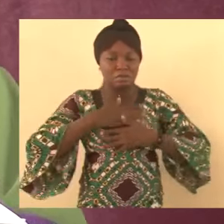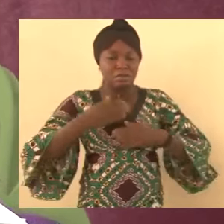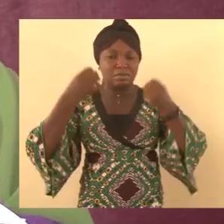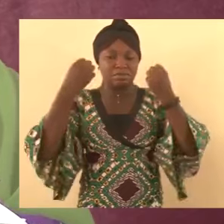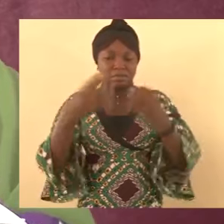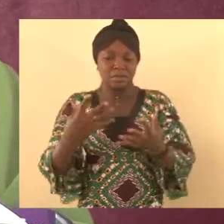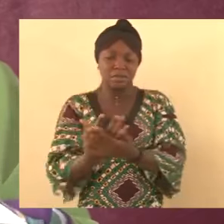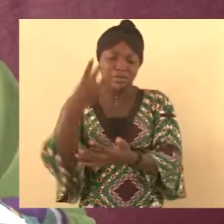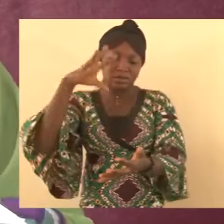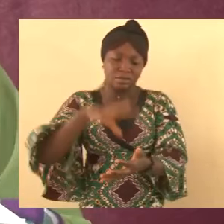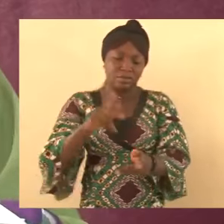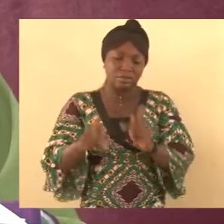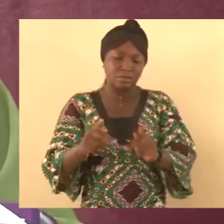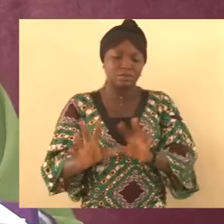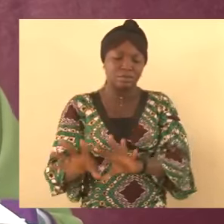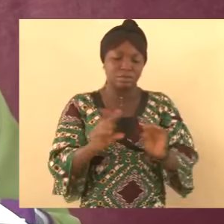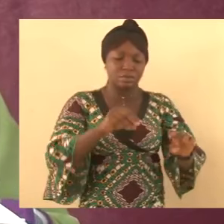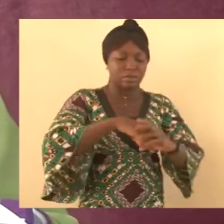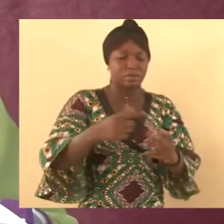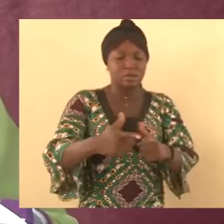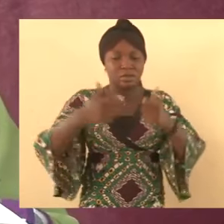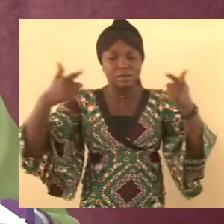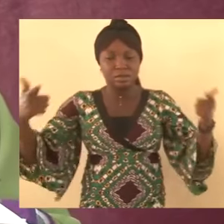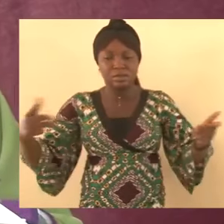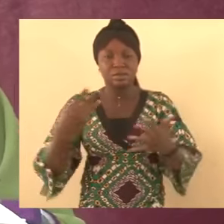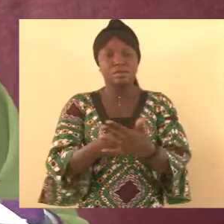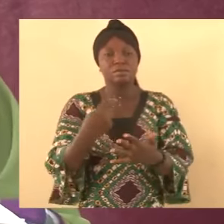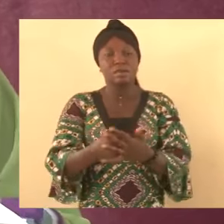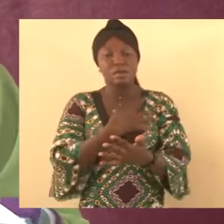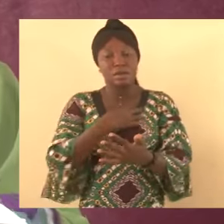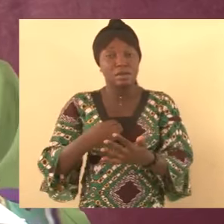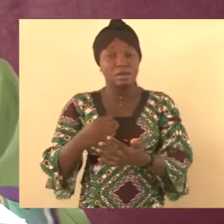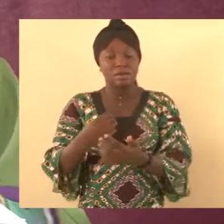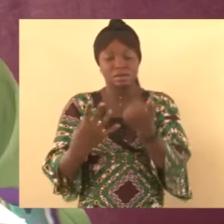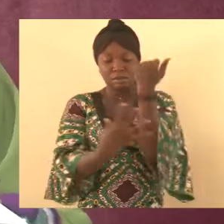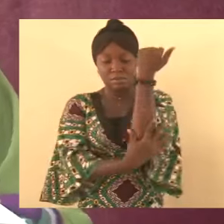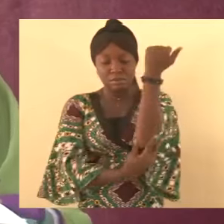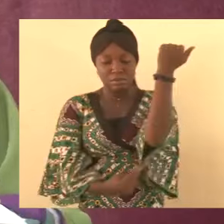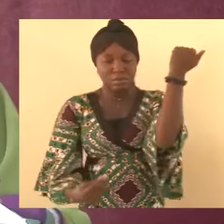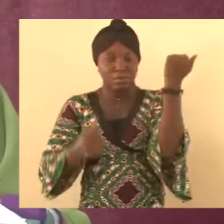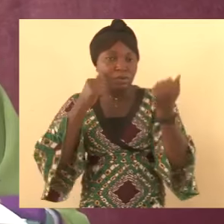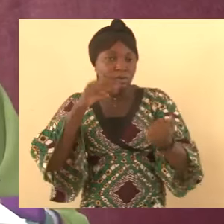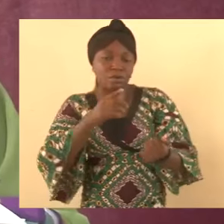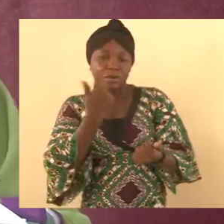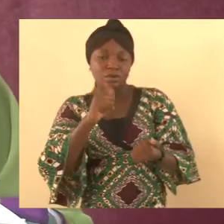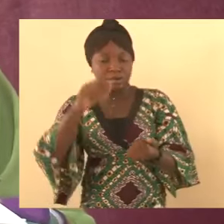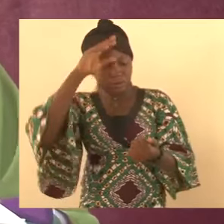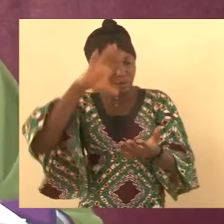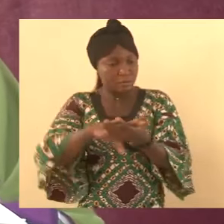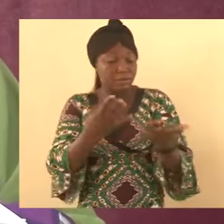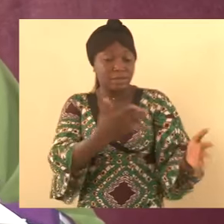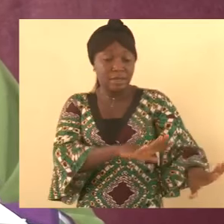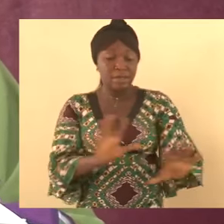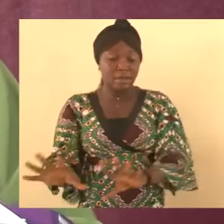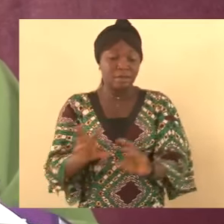Many rich people put in large sums. And a poor widow came